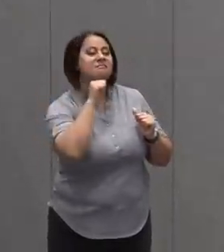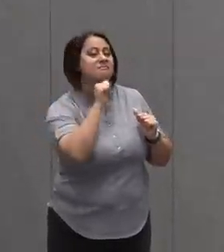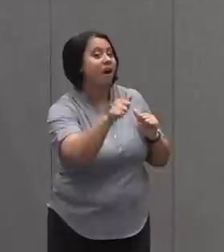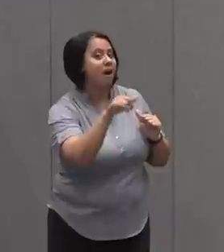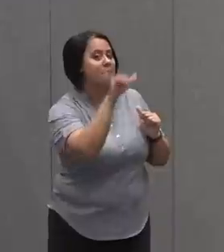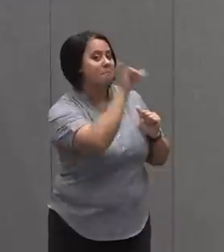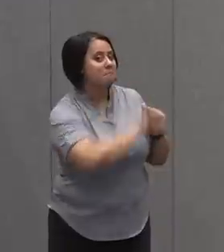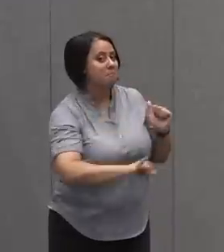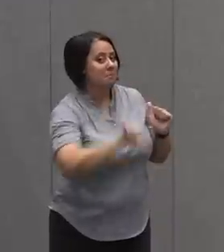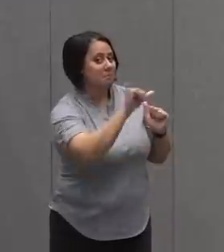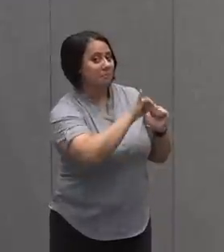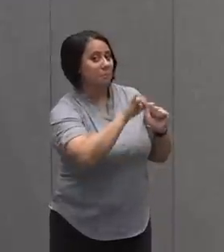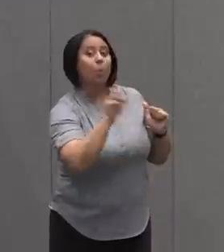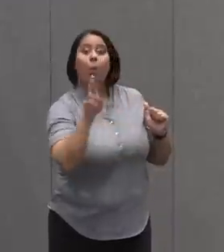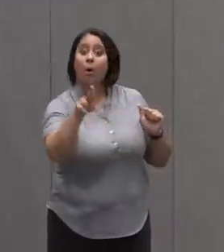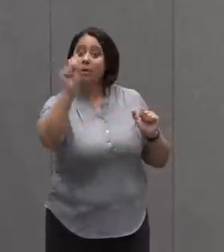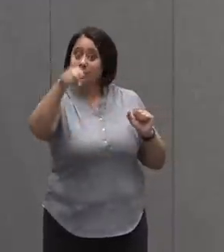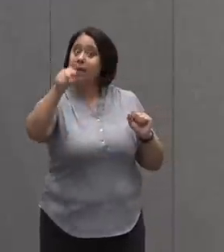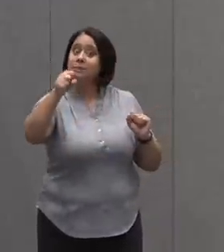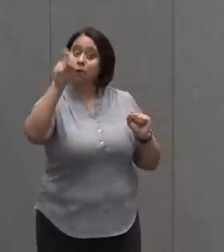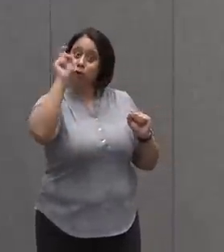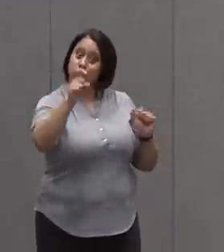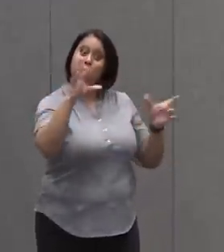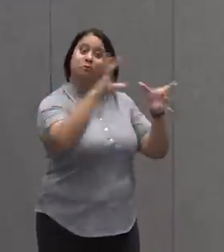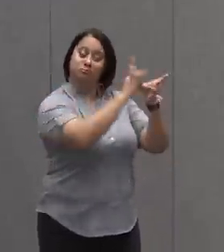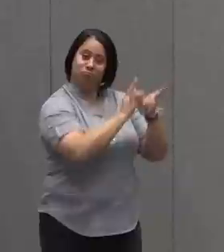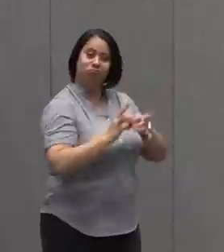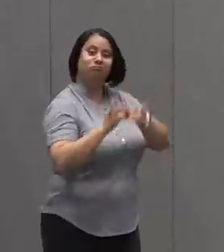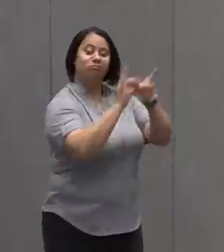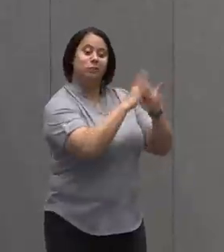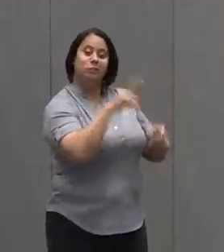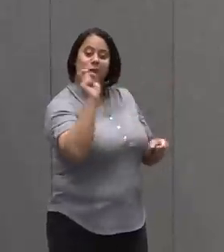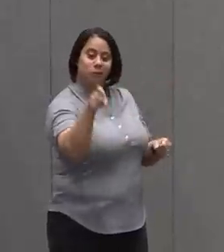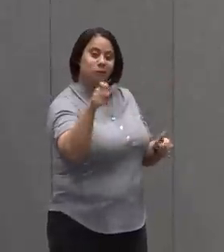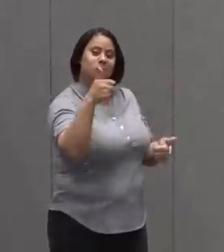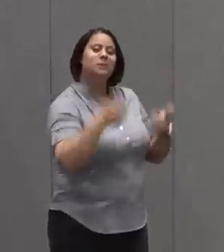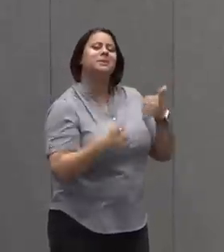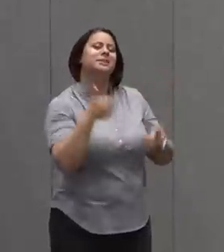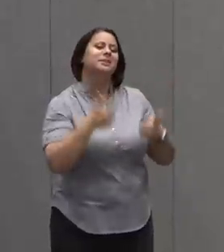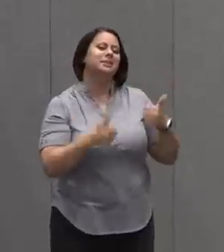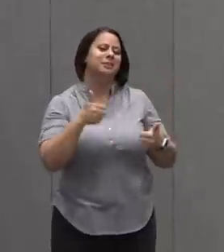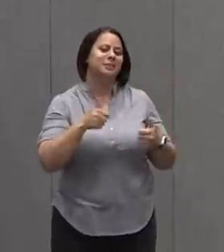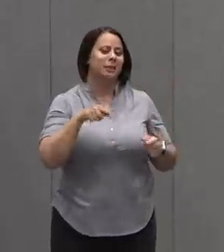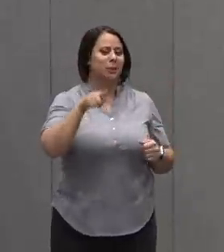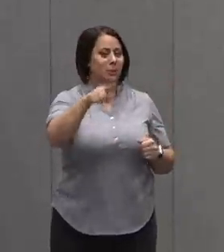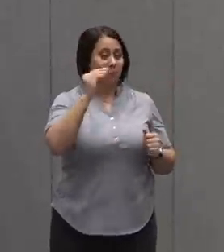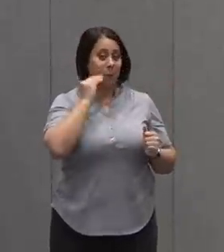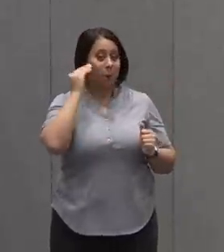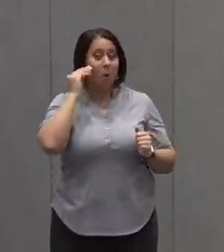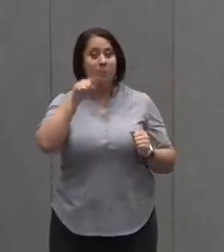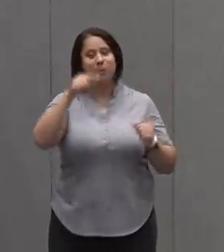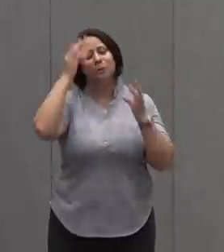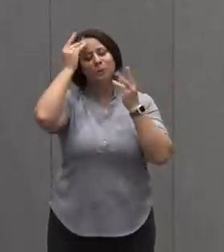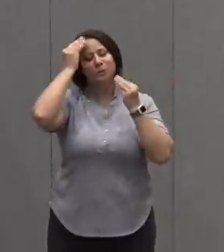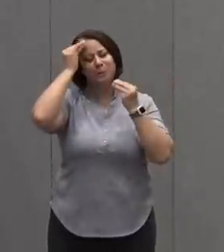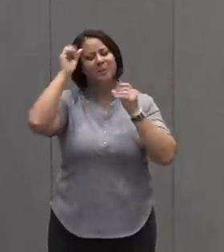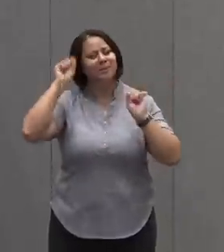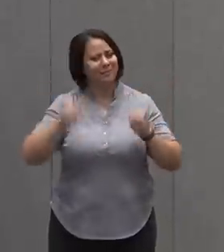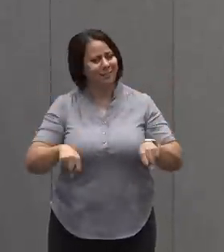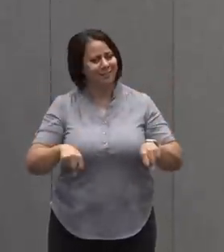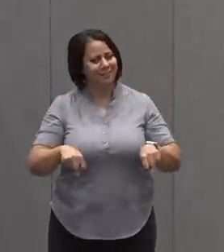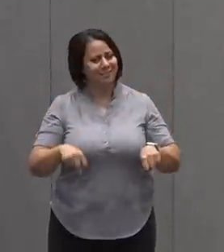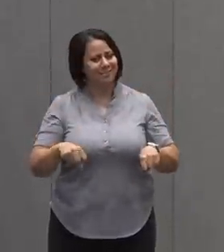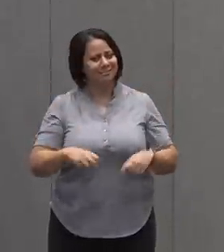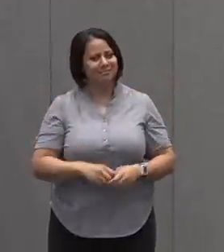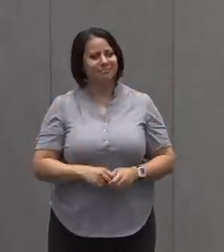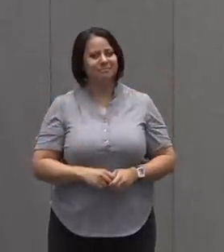ones all belong. When you're at home and thinking about other ways that you could have looked at this particular problem.